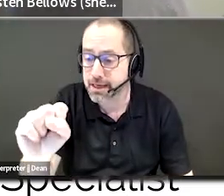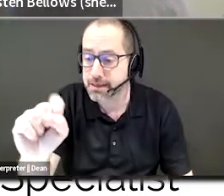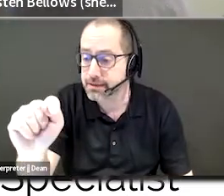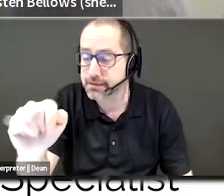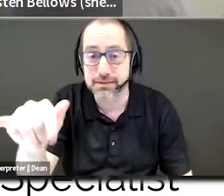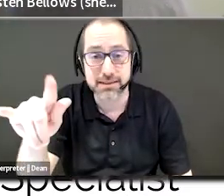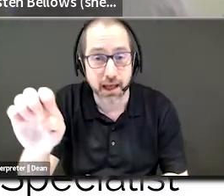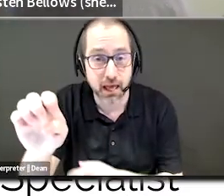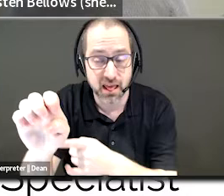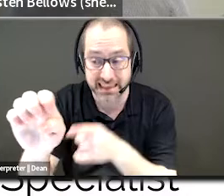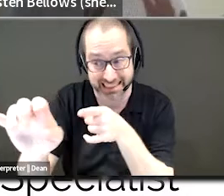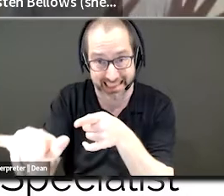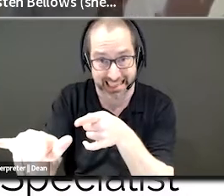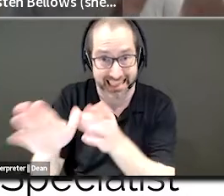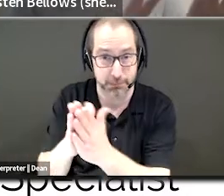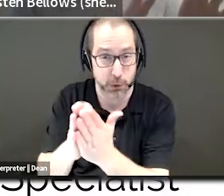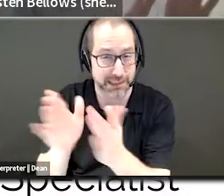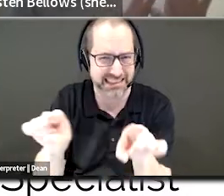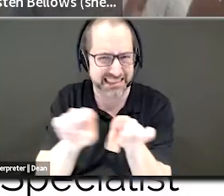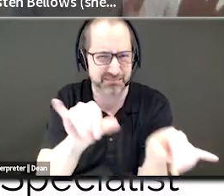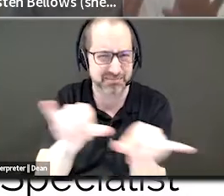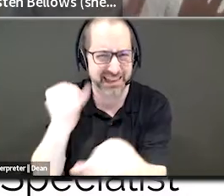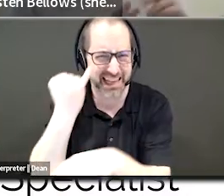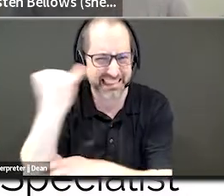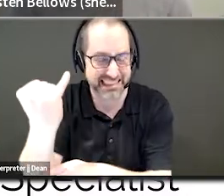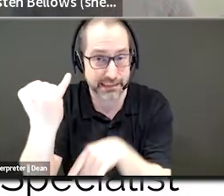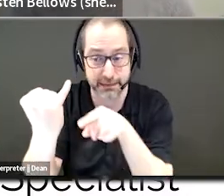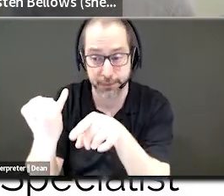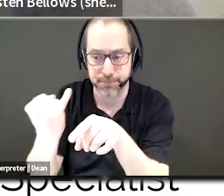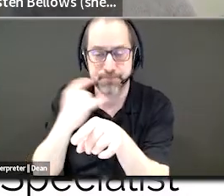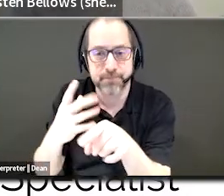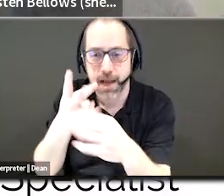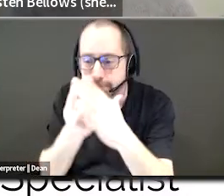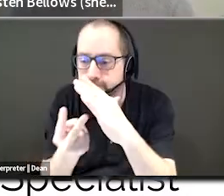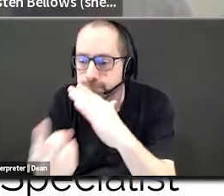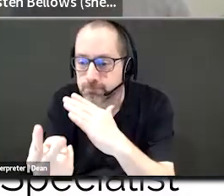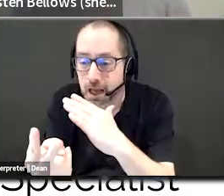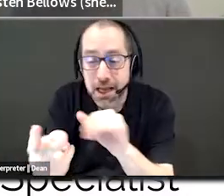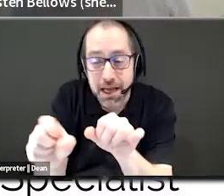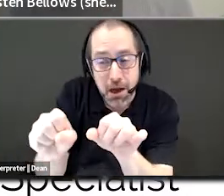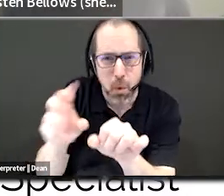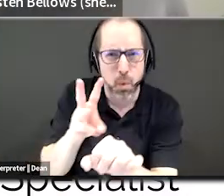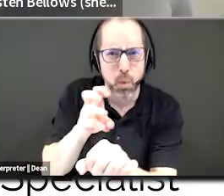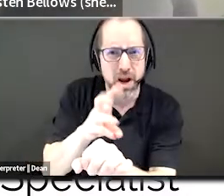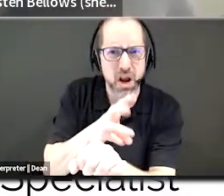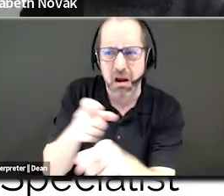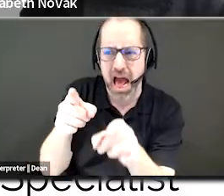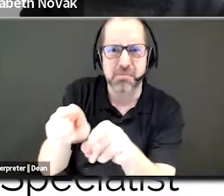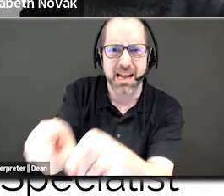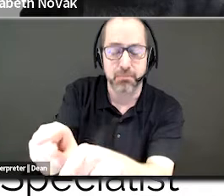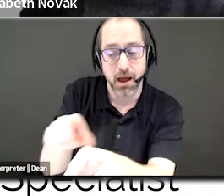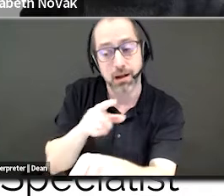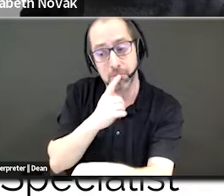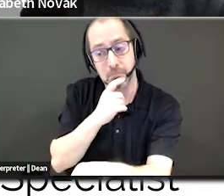where just like it's sort of possible that these weird things can be happening. Yeah, I love The Handmaid's Tale. Me too. The